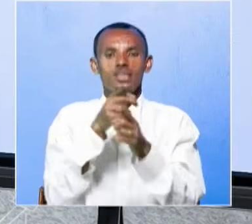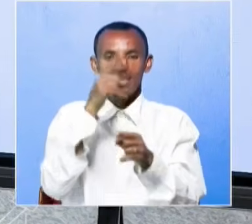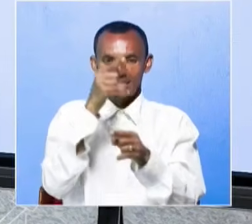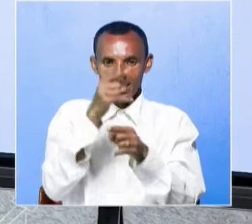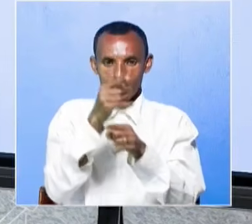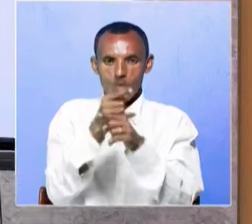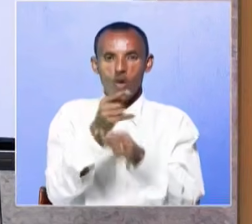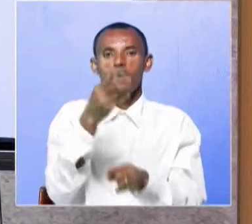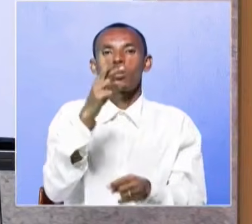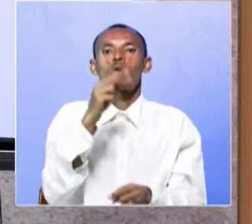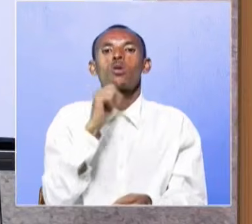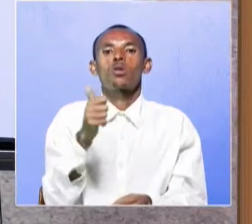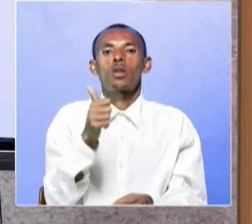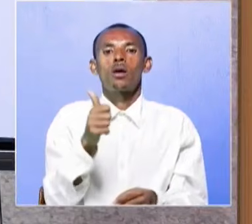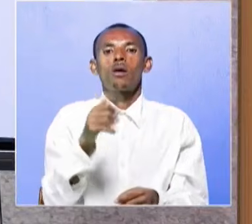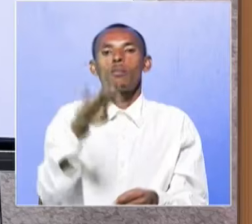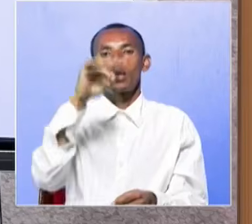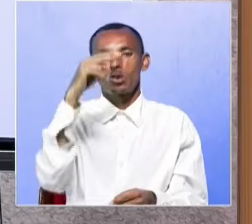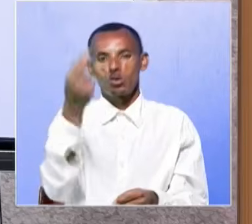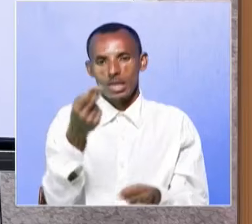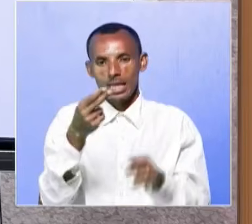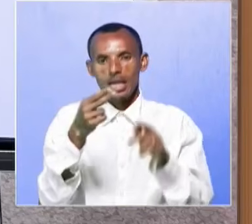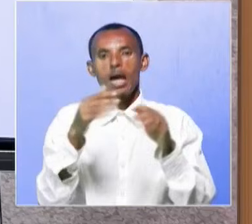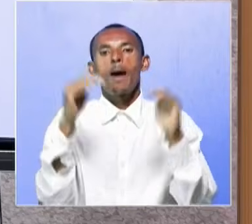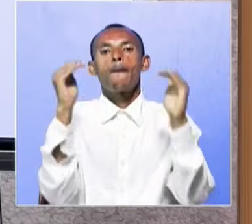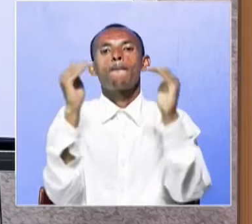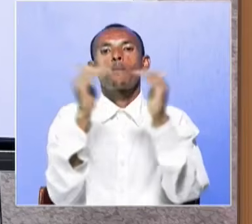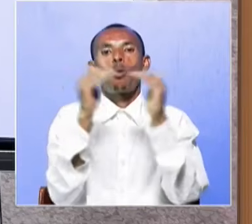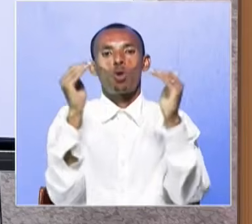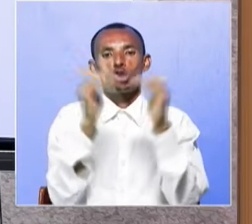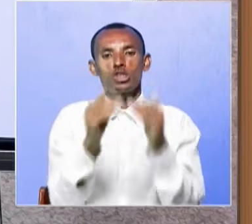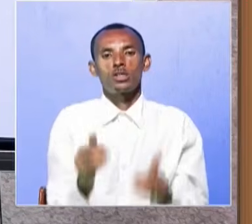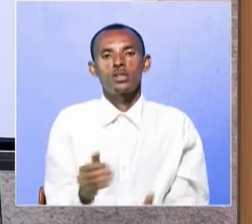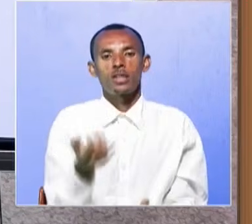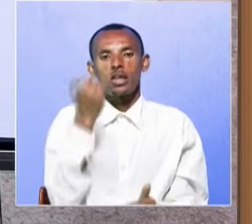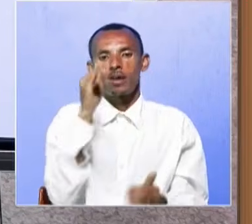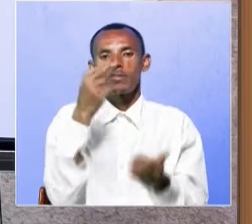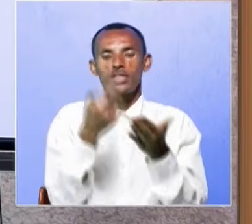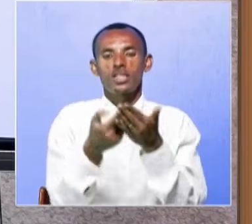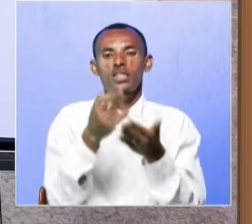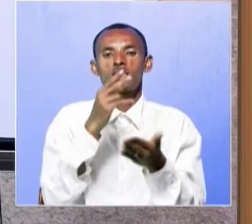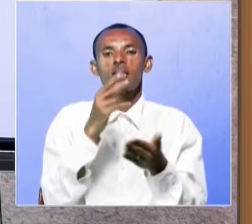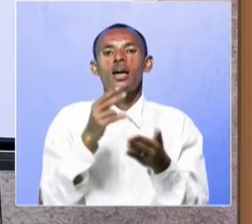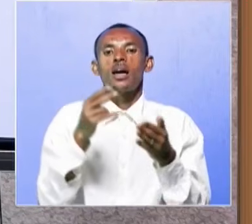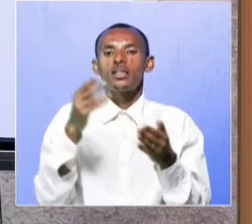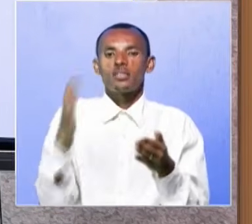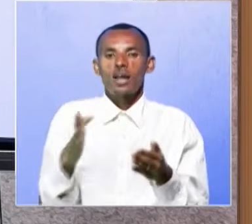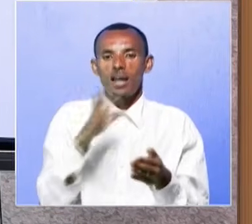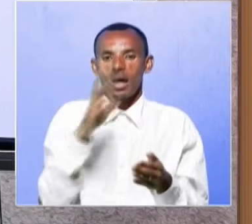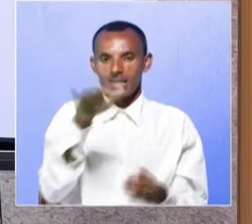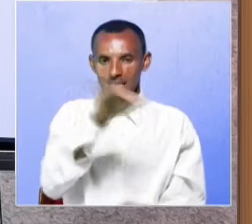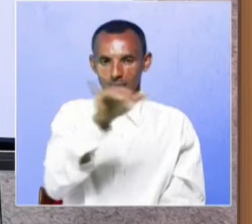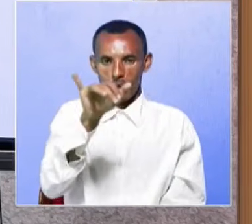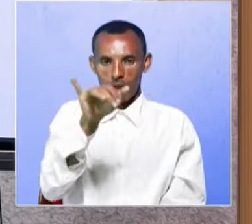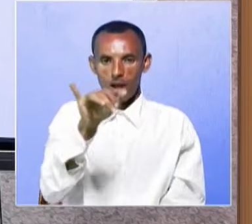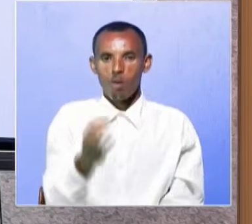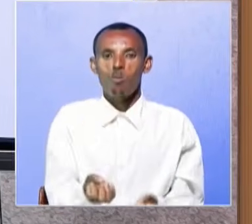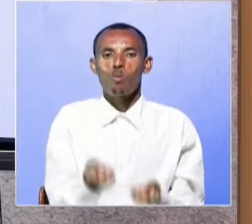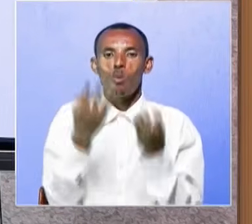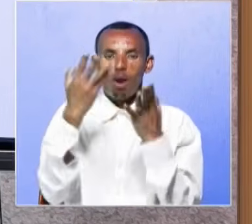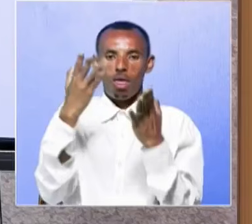not by taking the proportions. Okay, if these are the sides of a similar